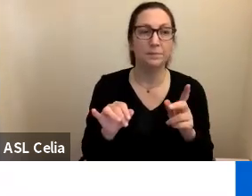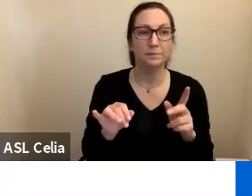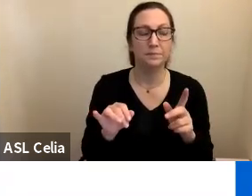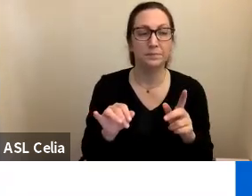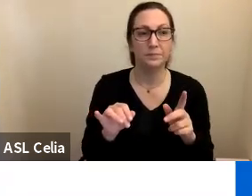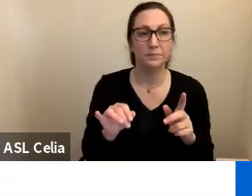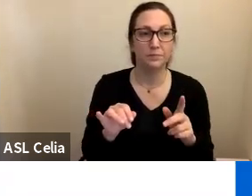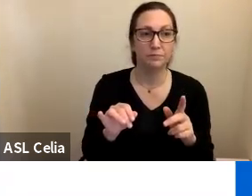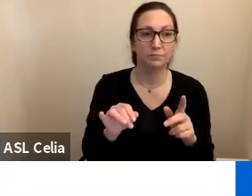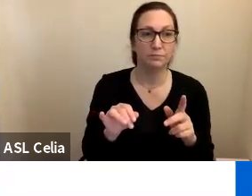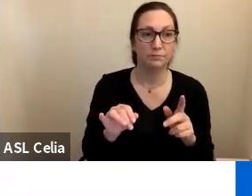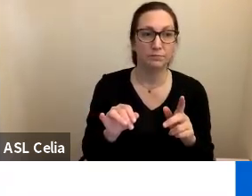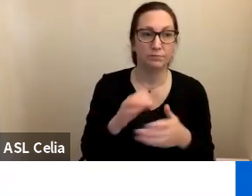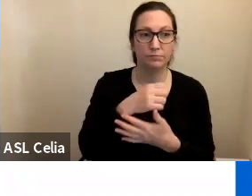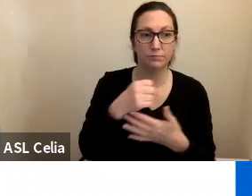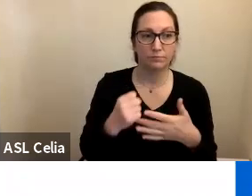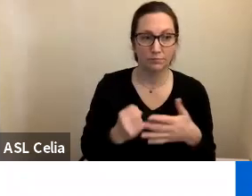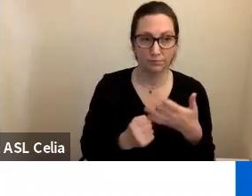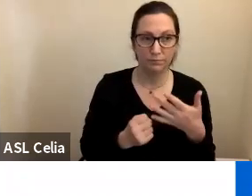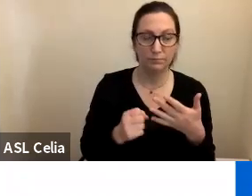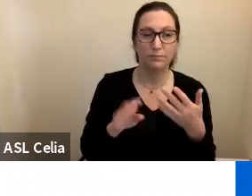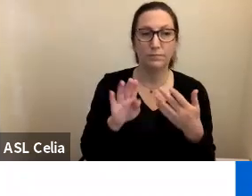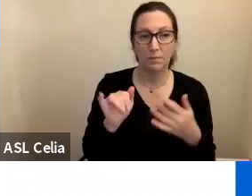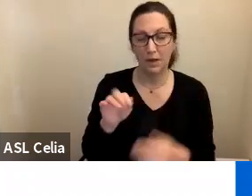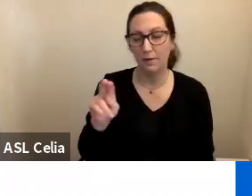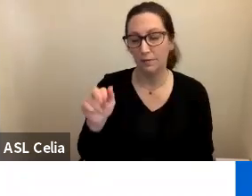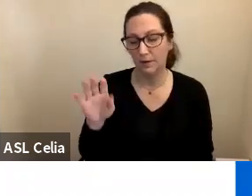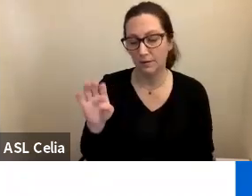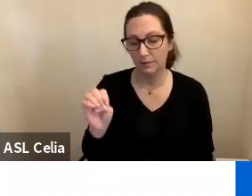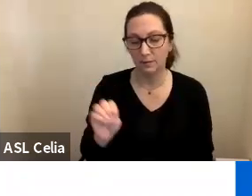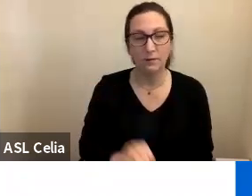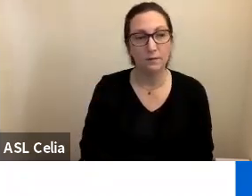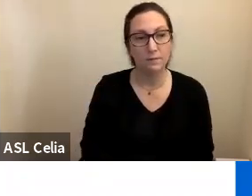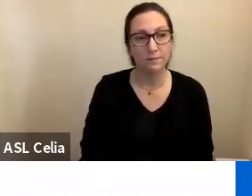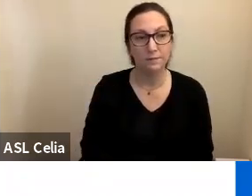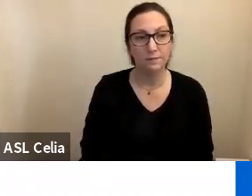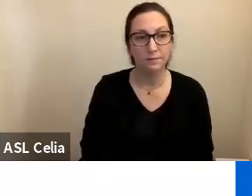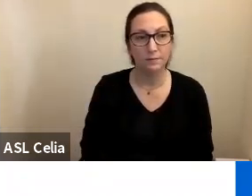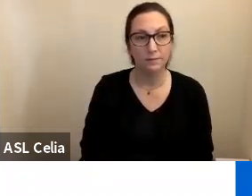race.